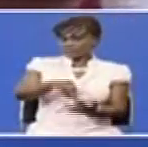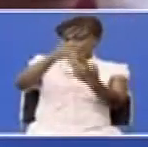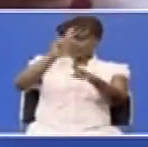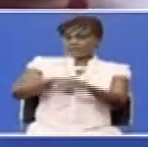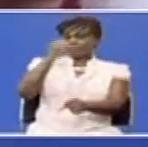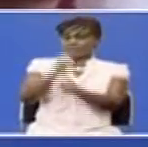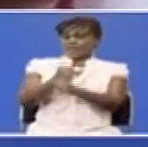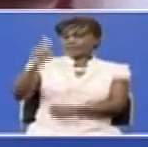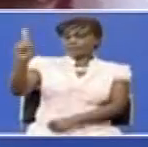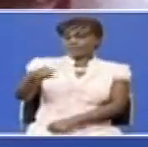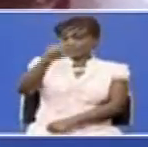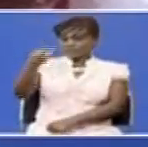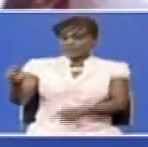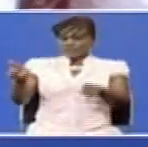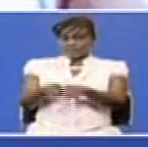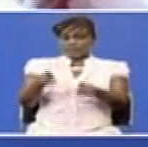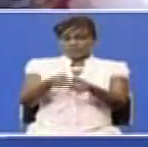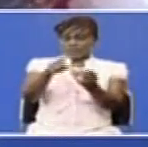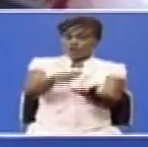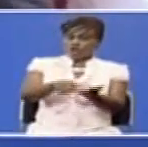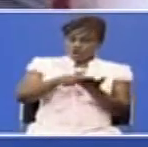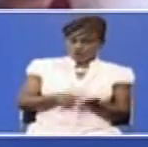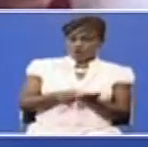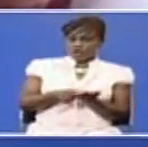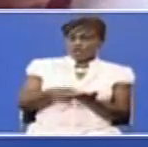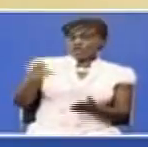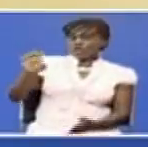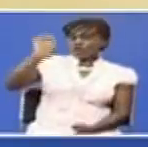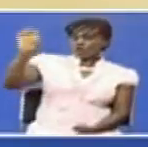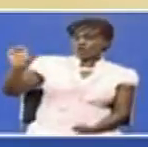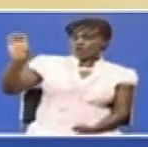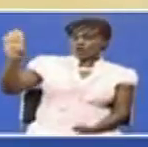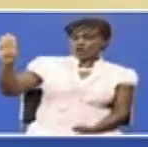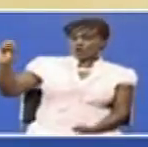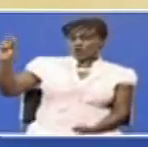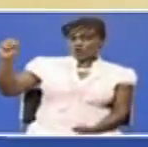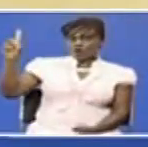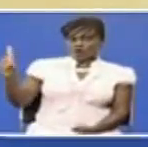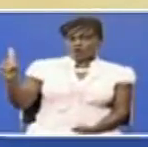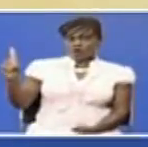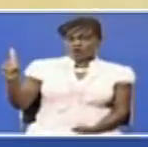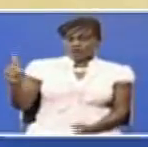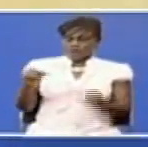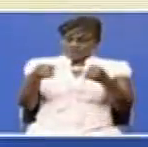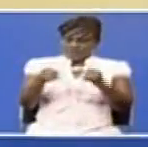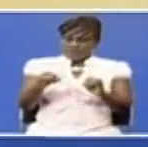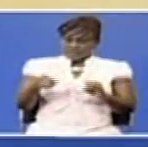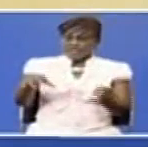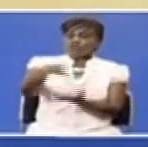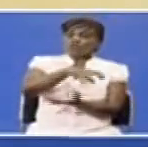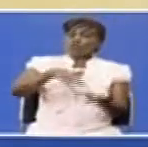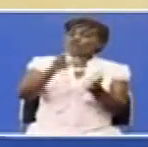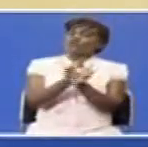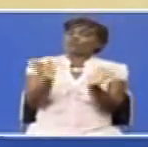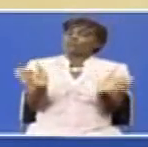mrama na hasa kama ilivyo kwa mkopo wa Europa maarufu Eurobond. So basically it's an attempt to try to confuse the